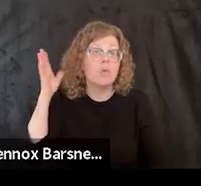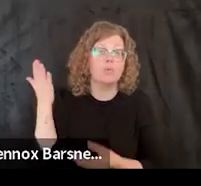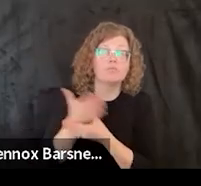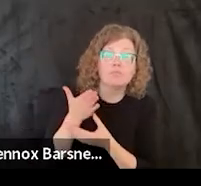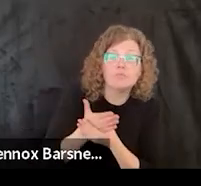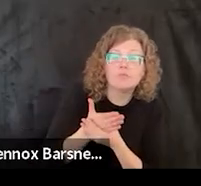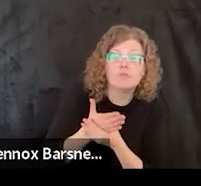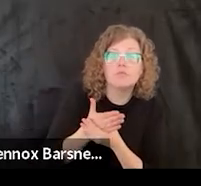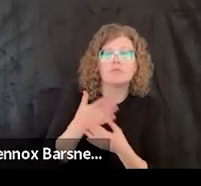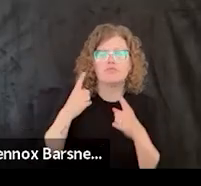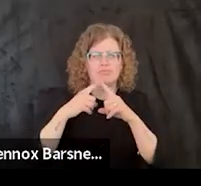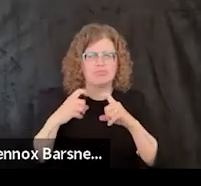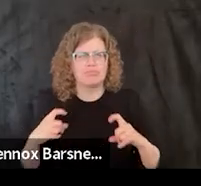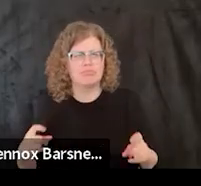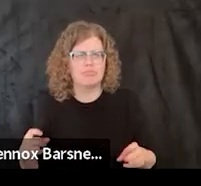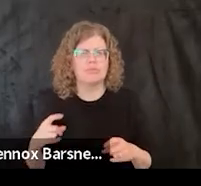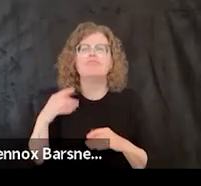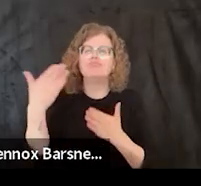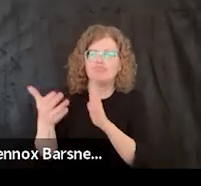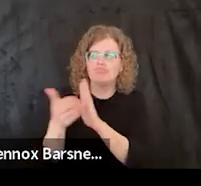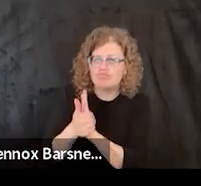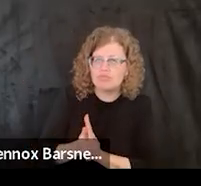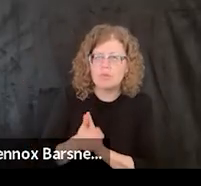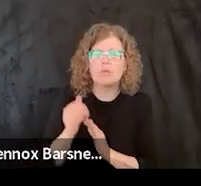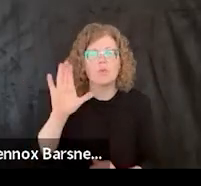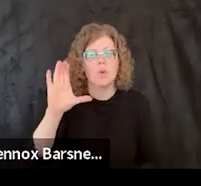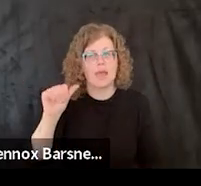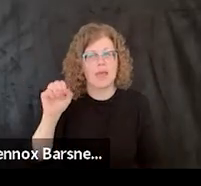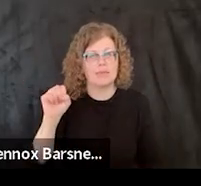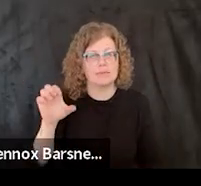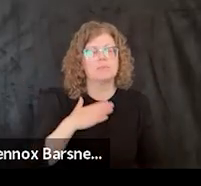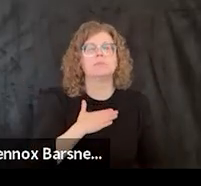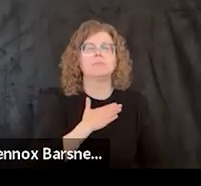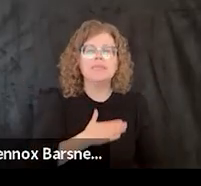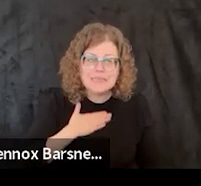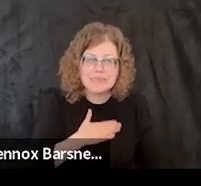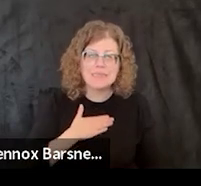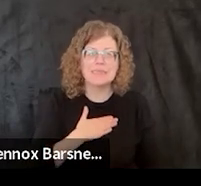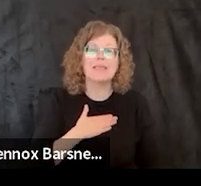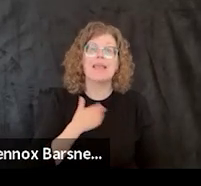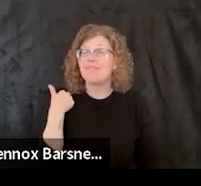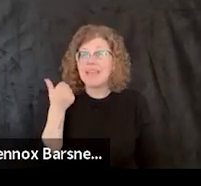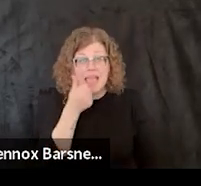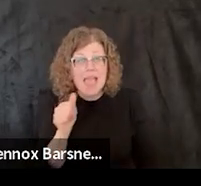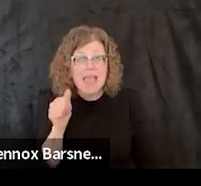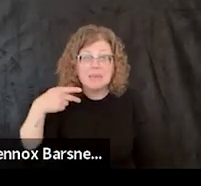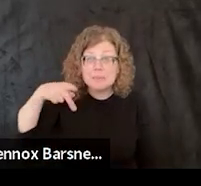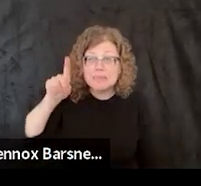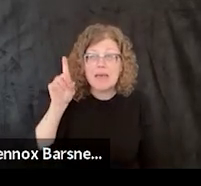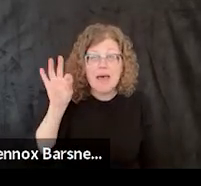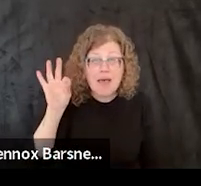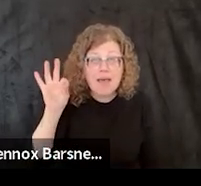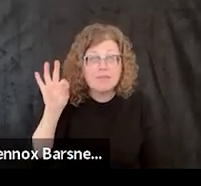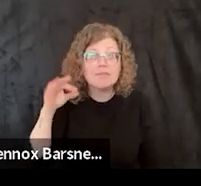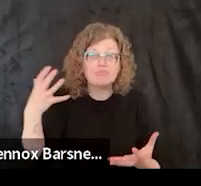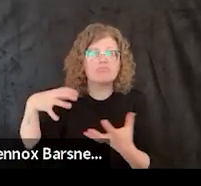etc. Feel free to combine multiple PDFs into one upload area. You can also include a description